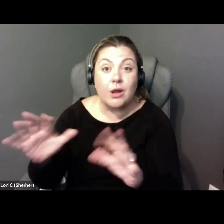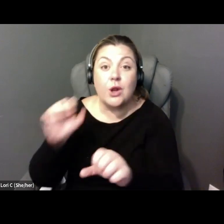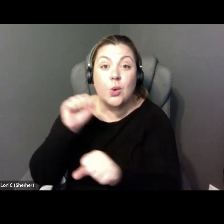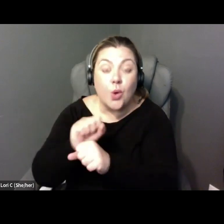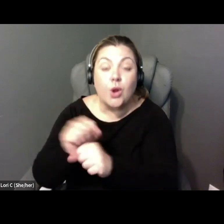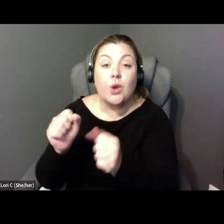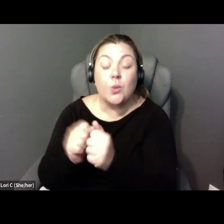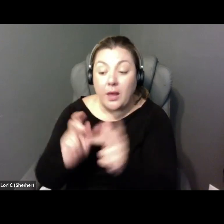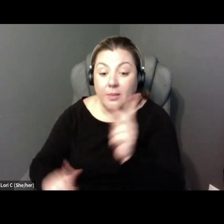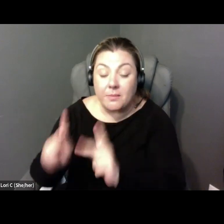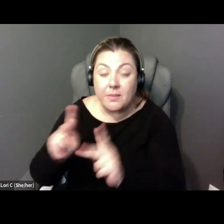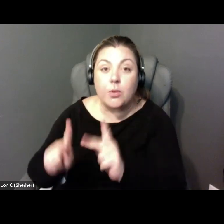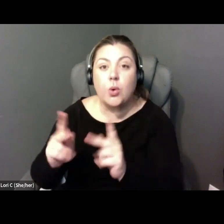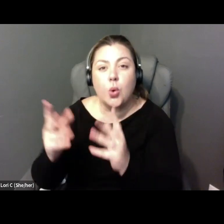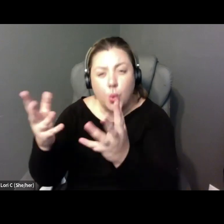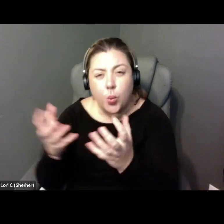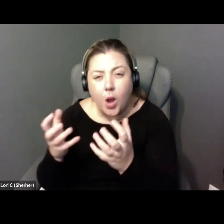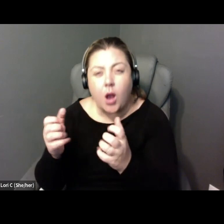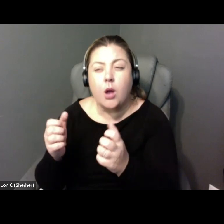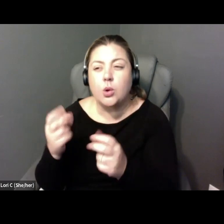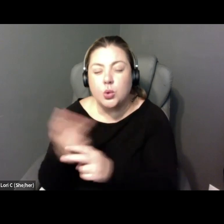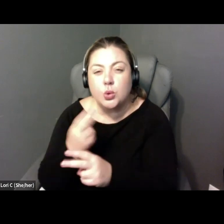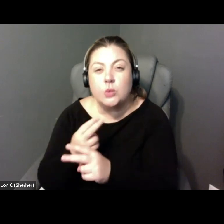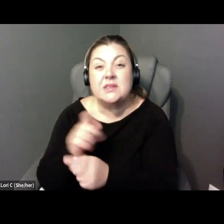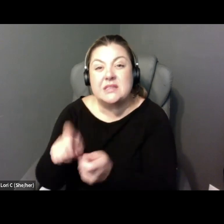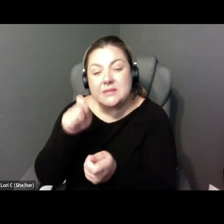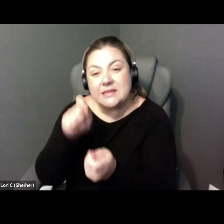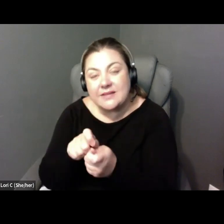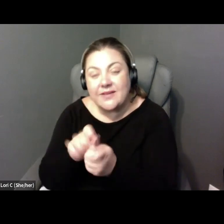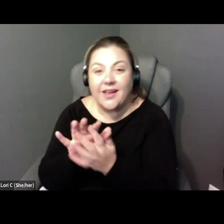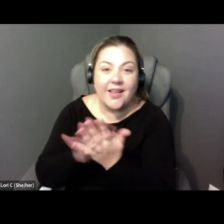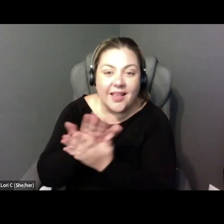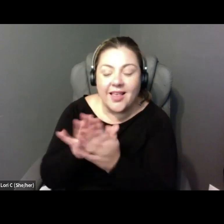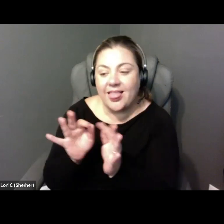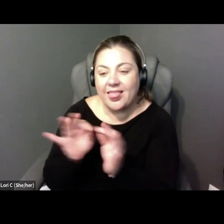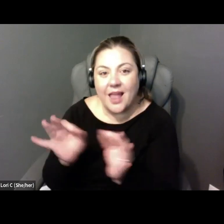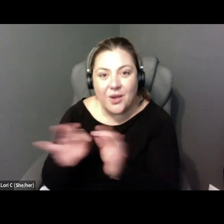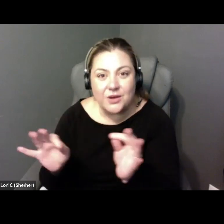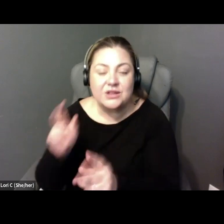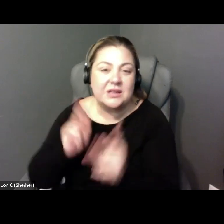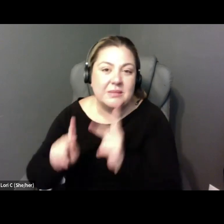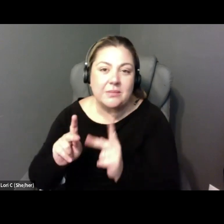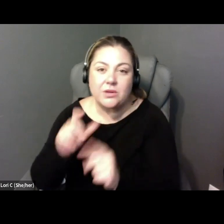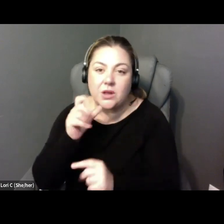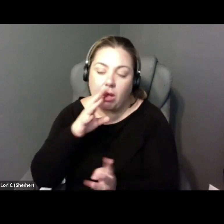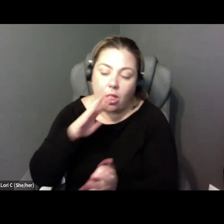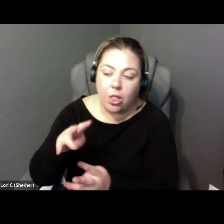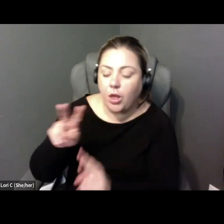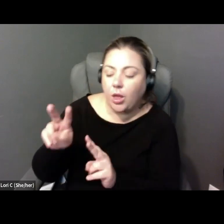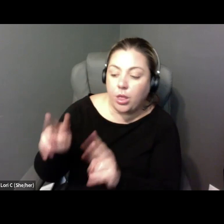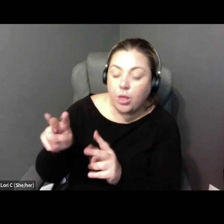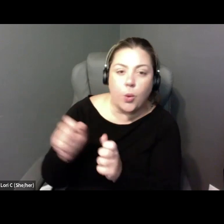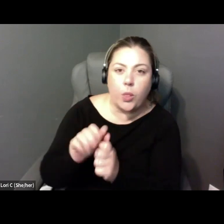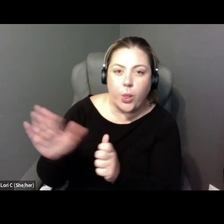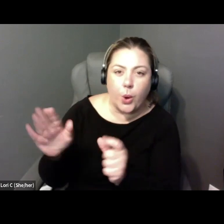populations to reduce stigma-inducing language and making sure that their voices were centered at all stages of the